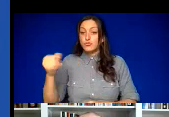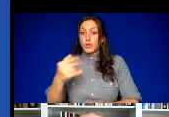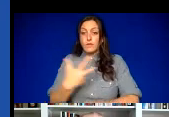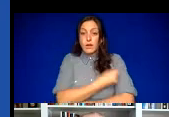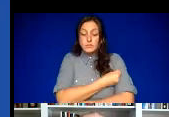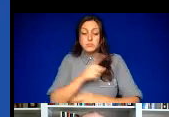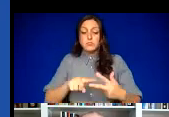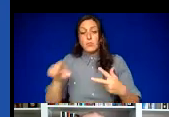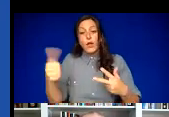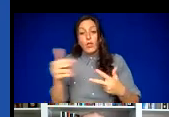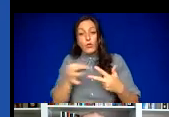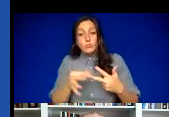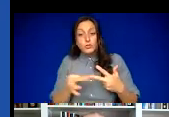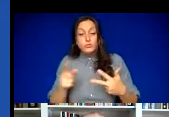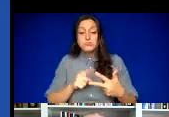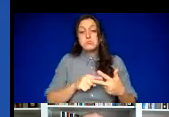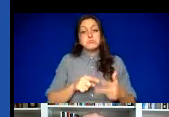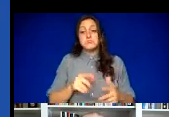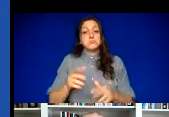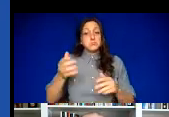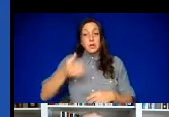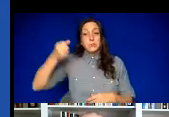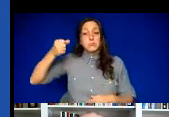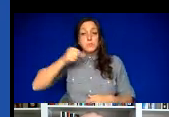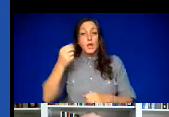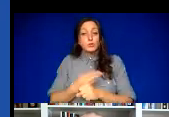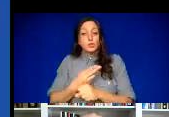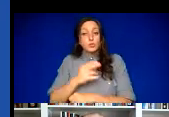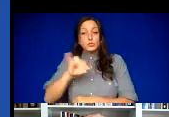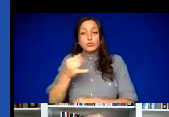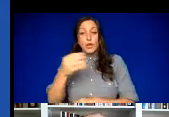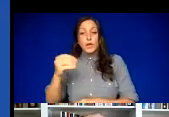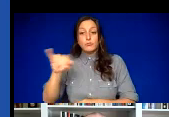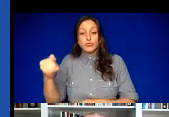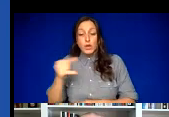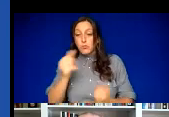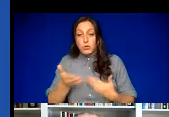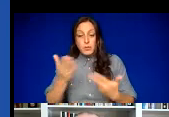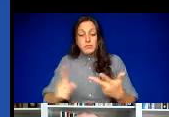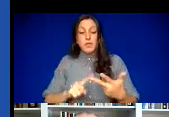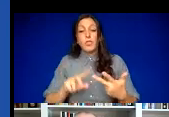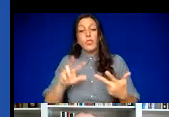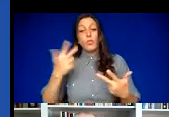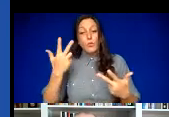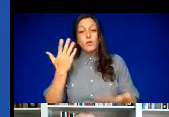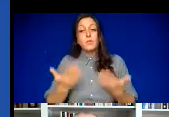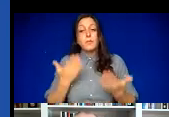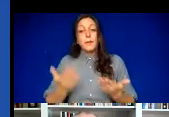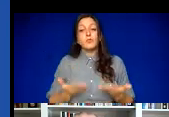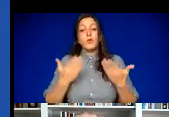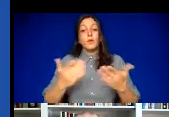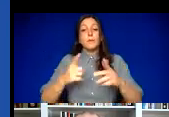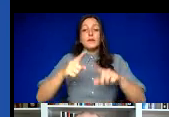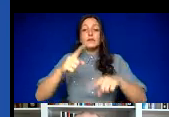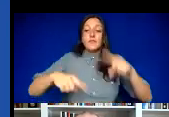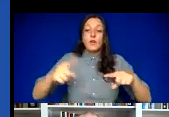to not recommend the J&J vaccine to be used. And the third might be to make recommendations that would vary by age